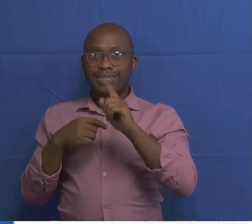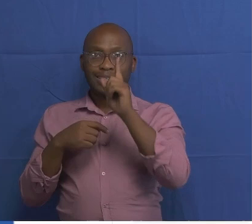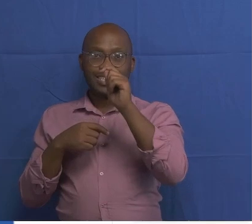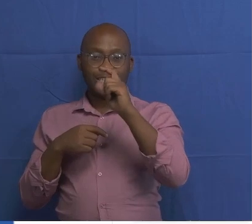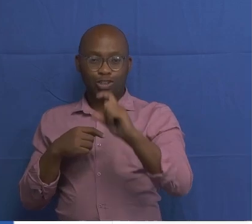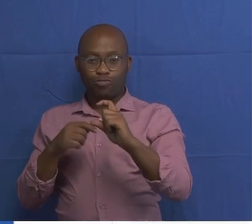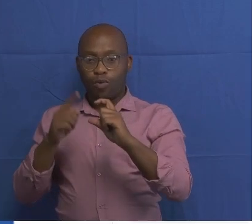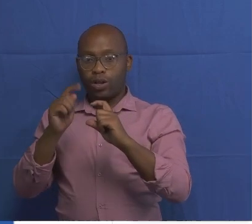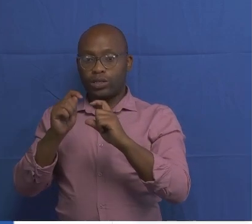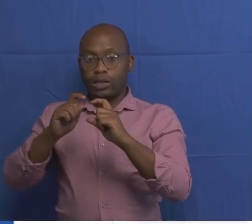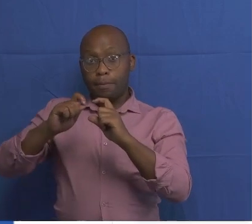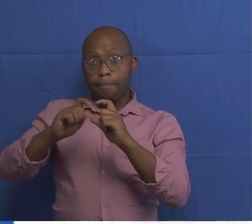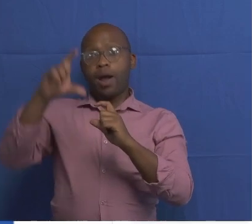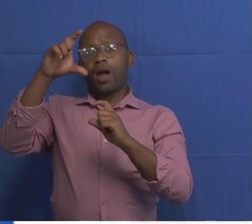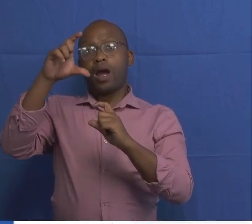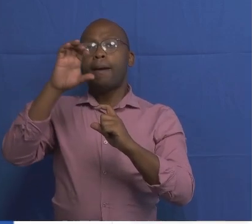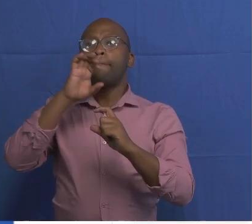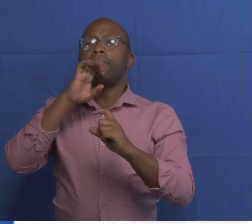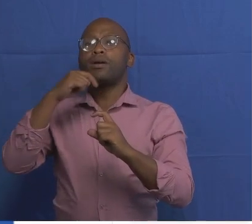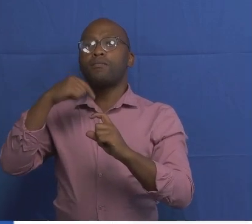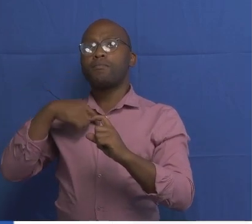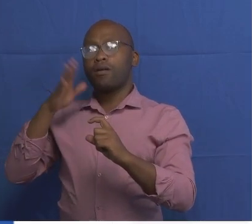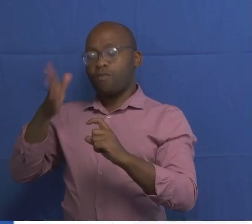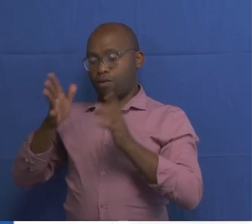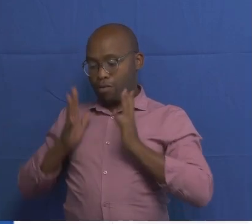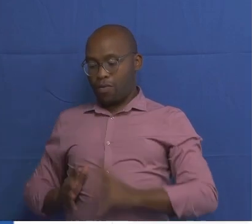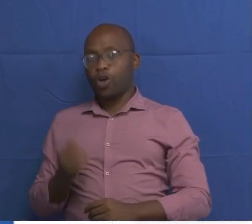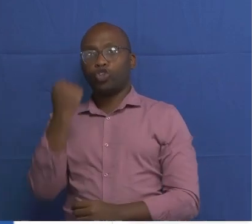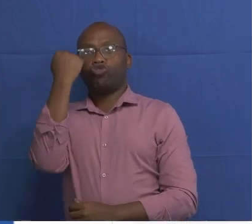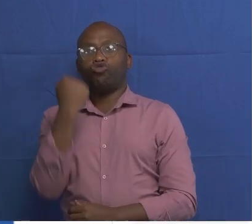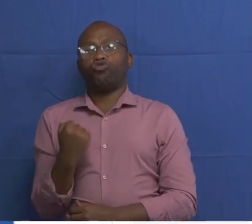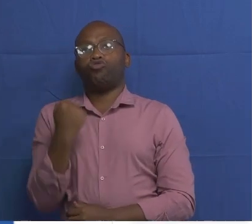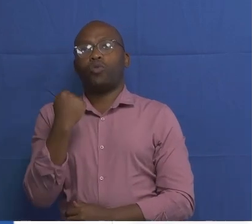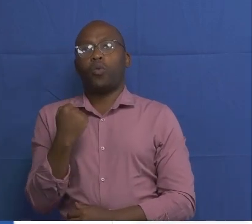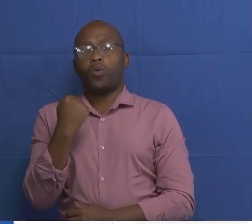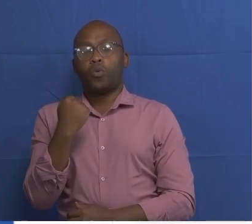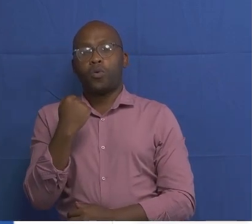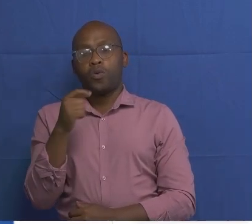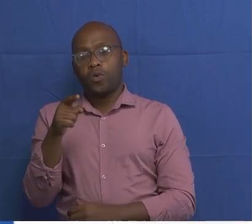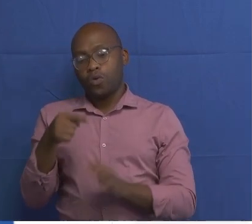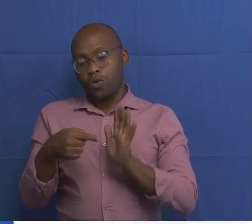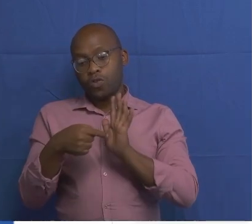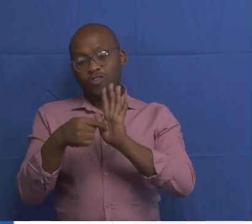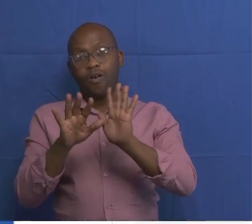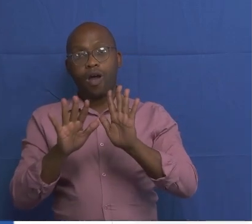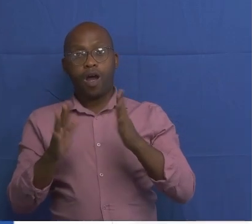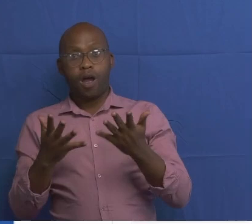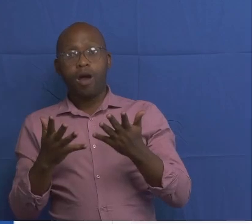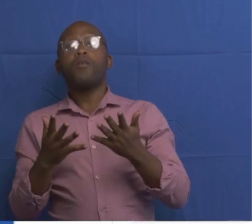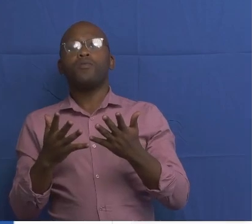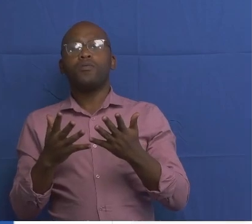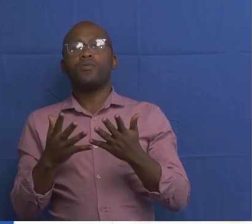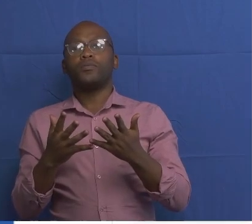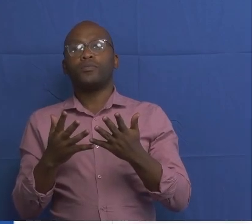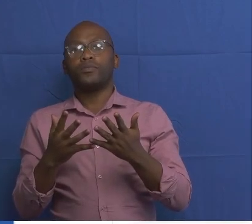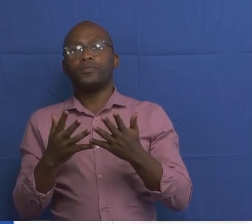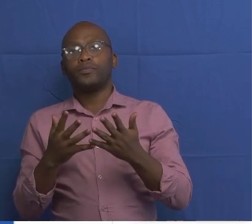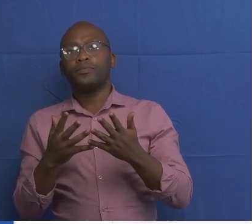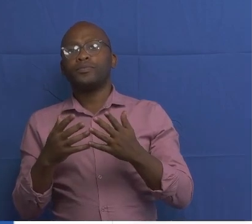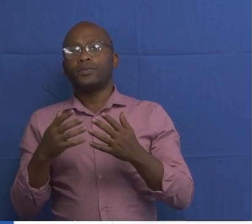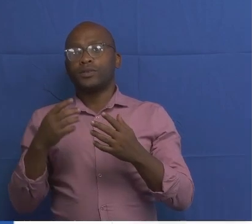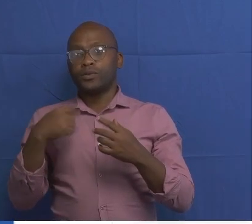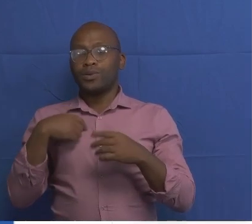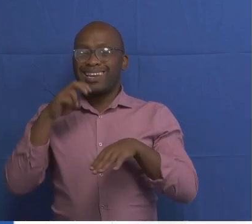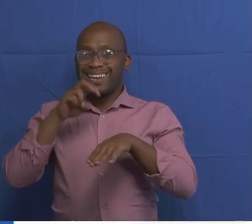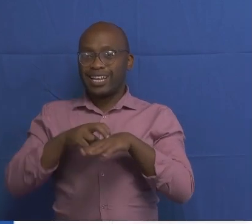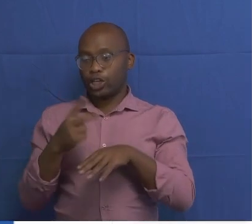heterozygous condition. It will only be expressed in its homozygous state, meaning we need to have 2 recessive